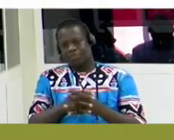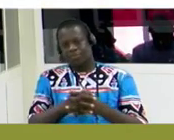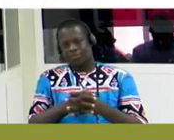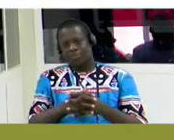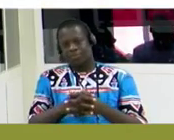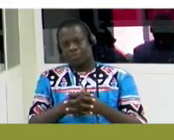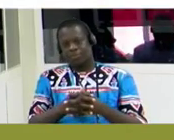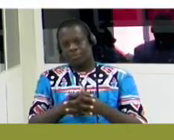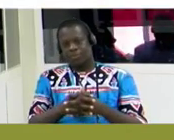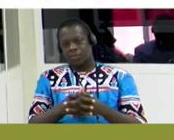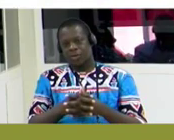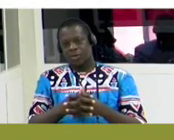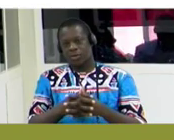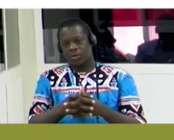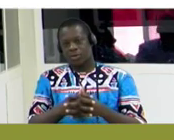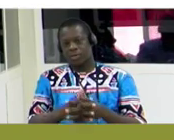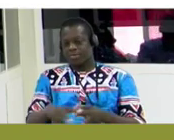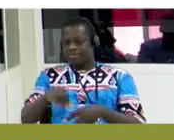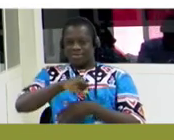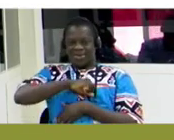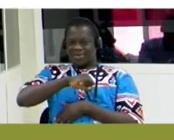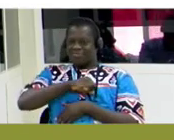because I was not there to fight my own